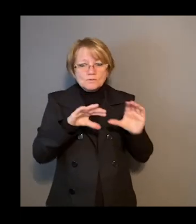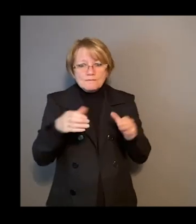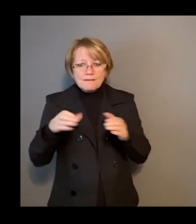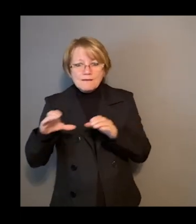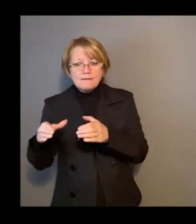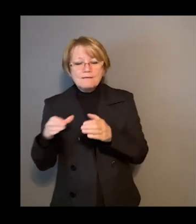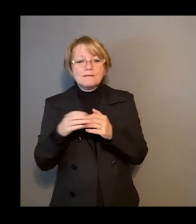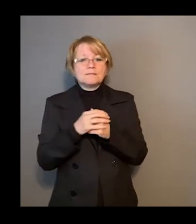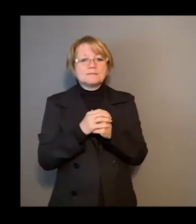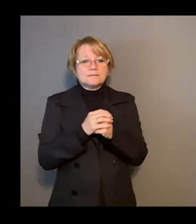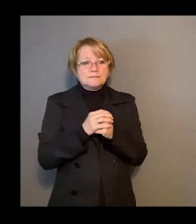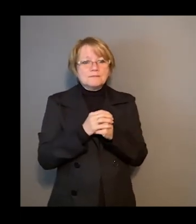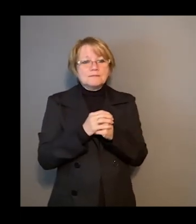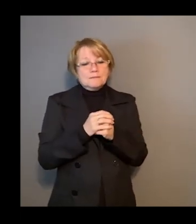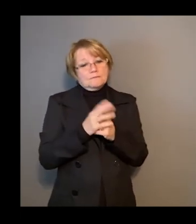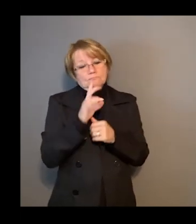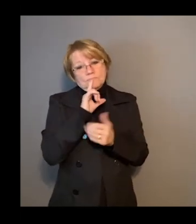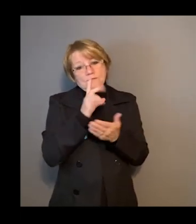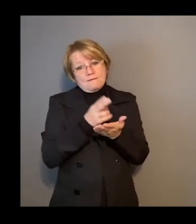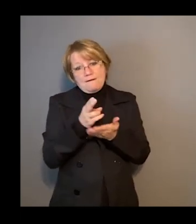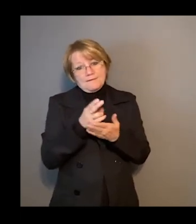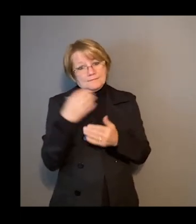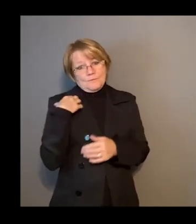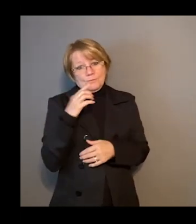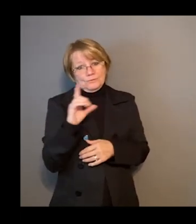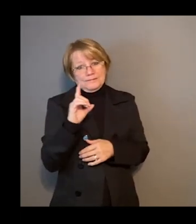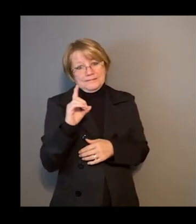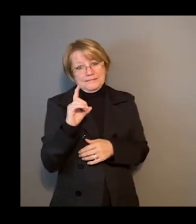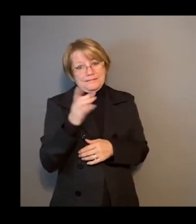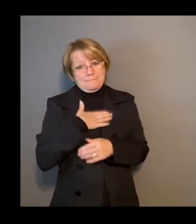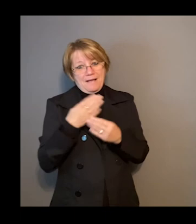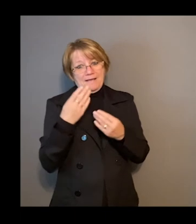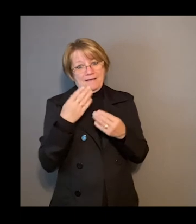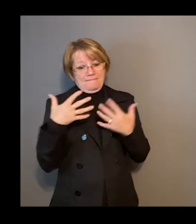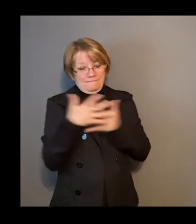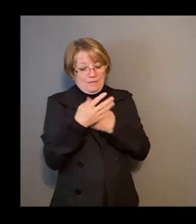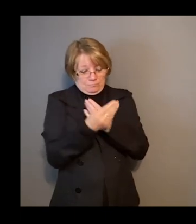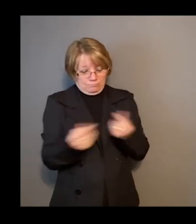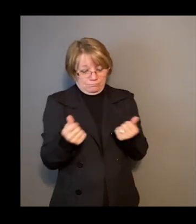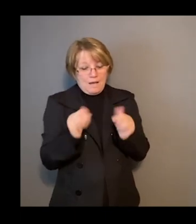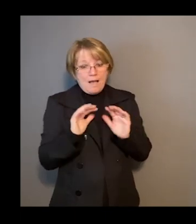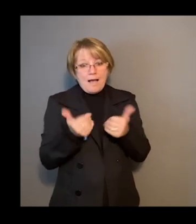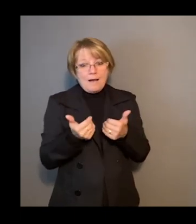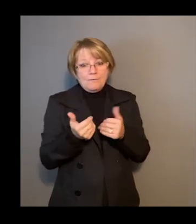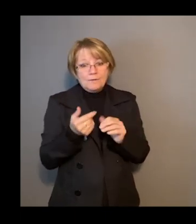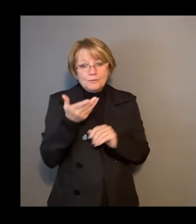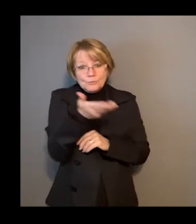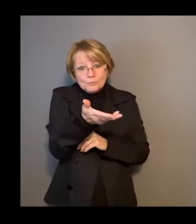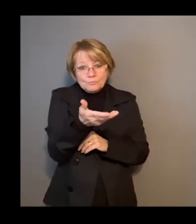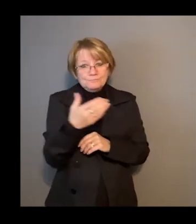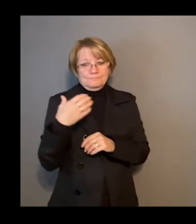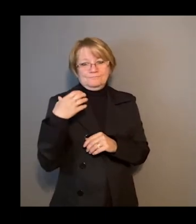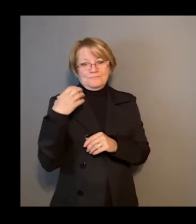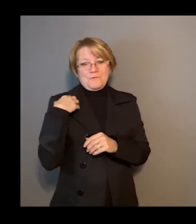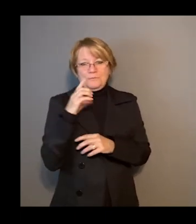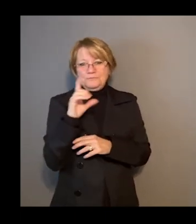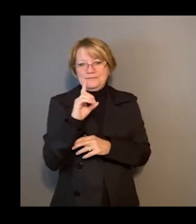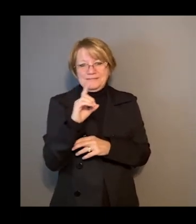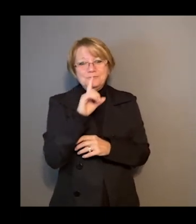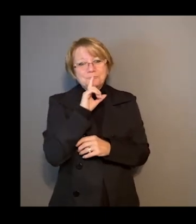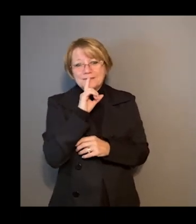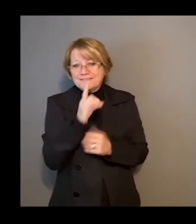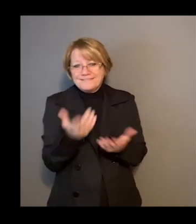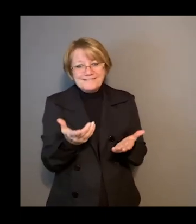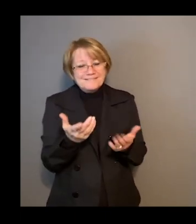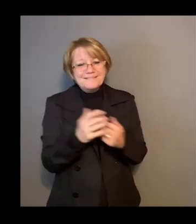honestly, Coach D, you eliminated my fear. Really, honestly, I could speak on a bunch of things and situations that I done been